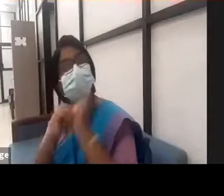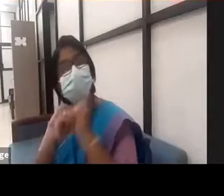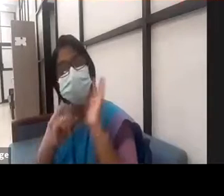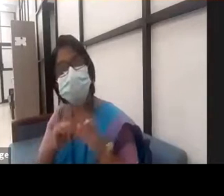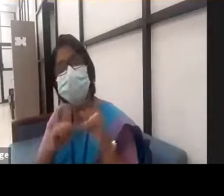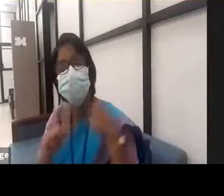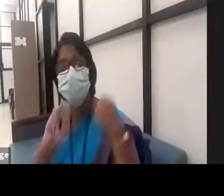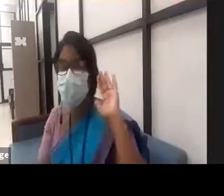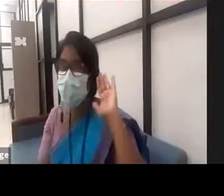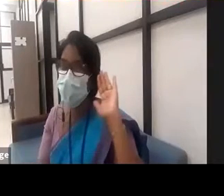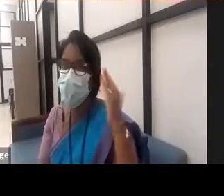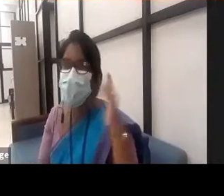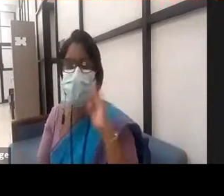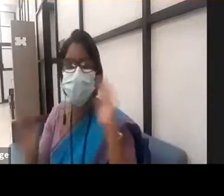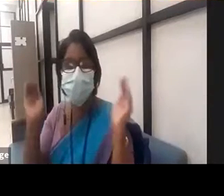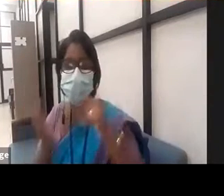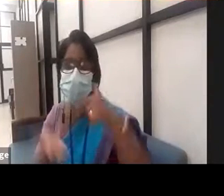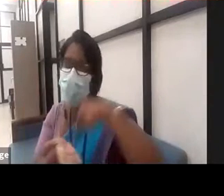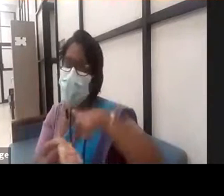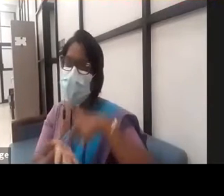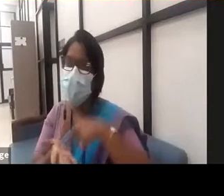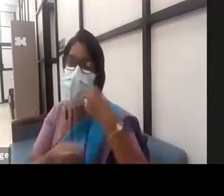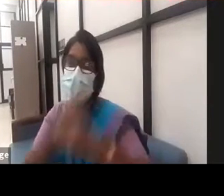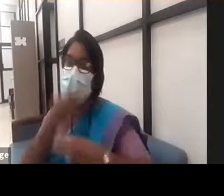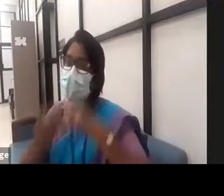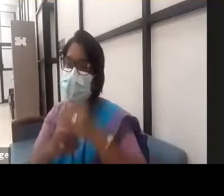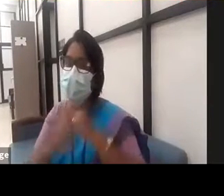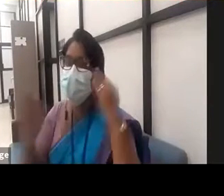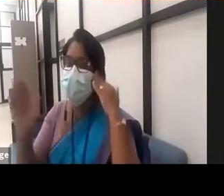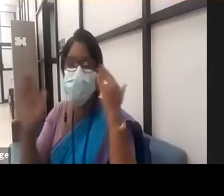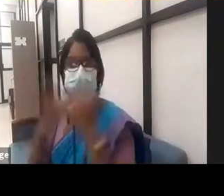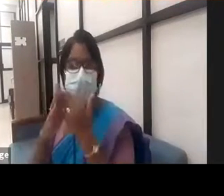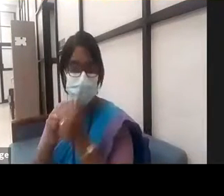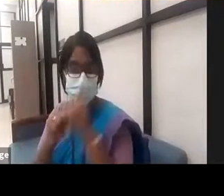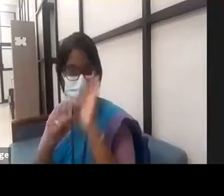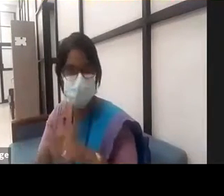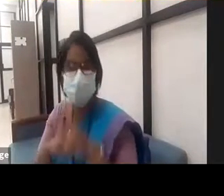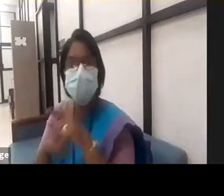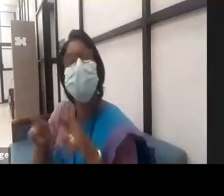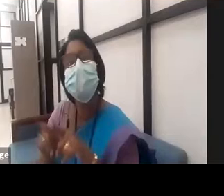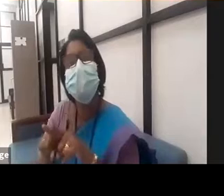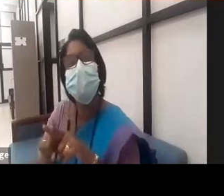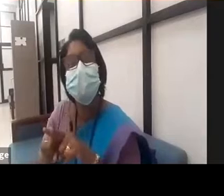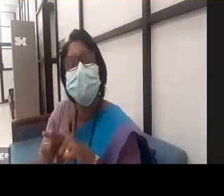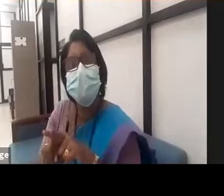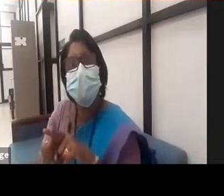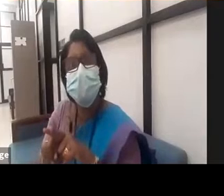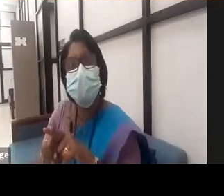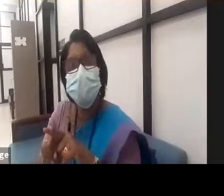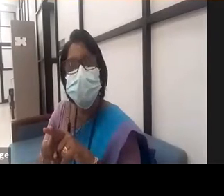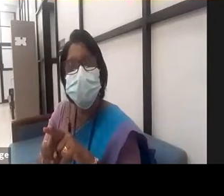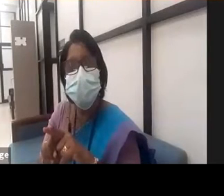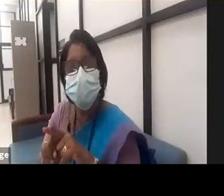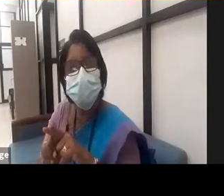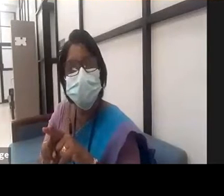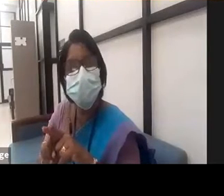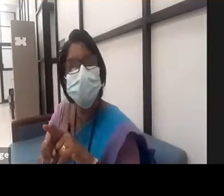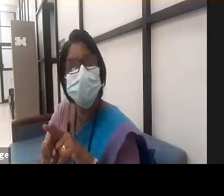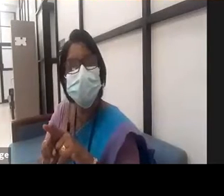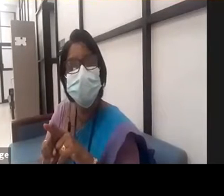is in spices or coconut products or batiks, handlooms,